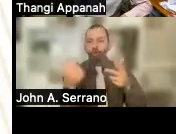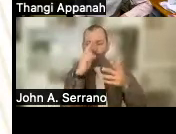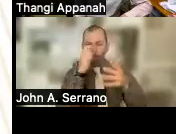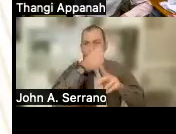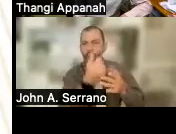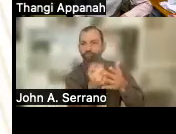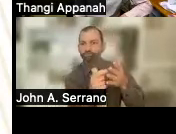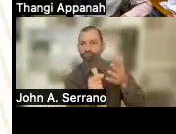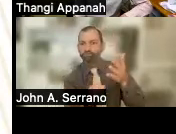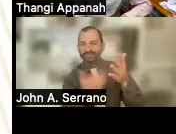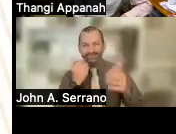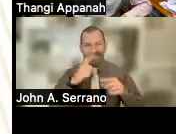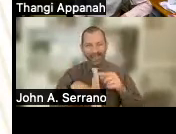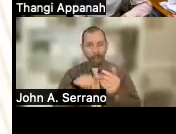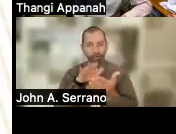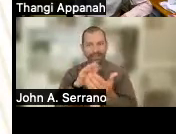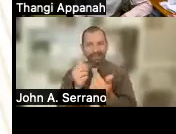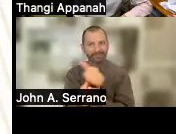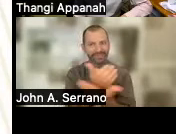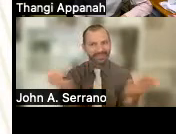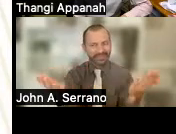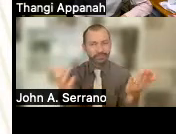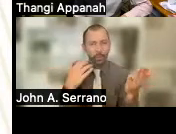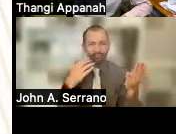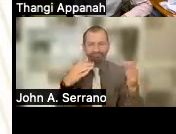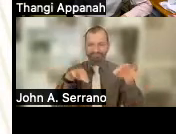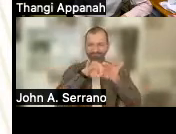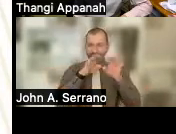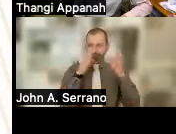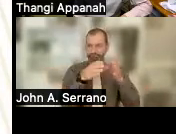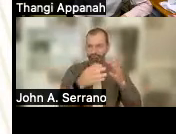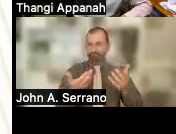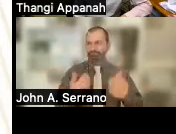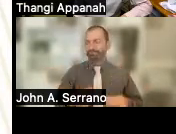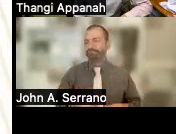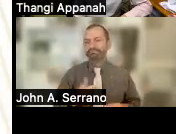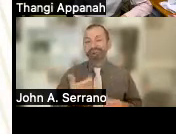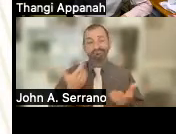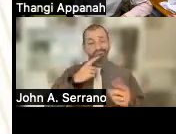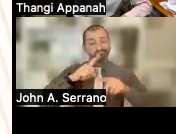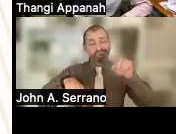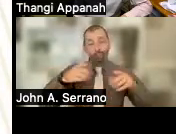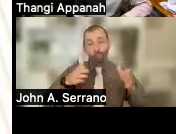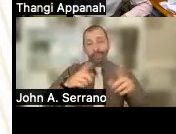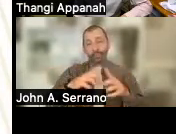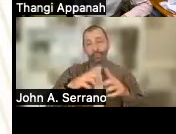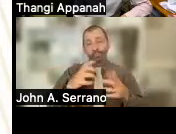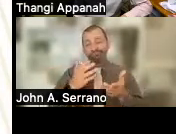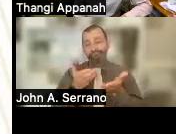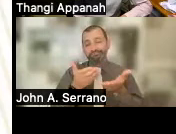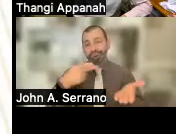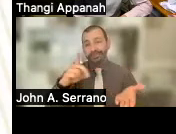And part of that, identifying the top 3 needs, would have a ripple effect, and those would impact other things that were also needs